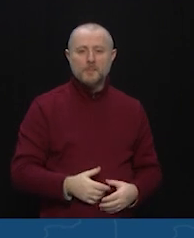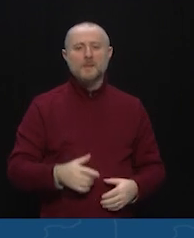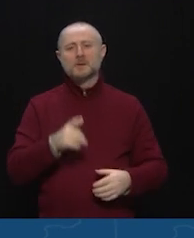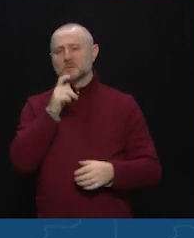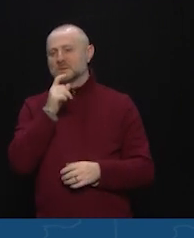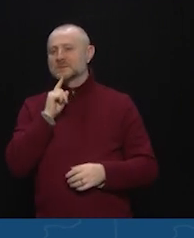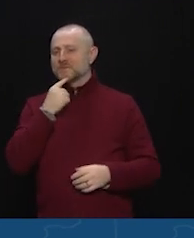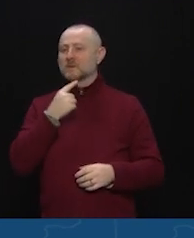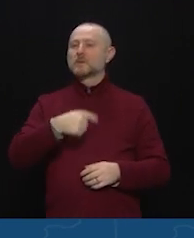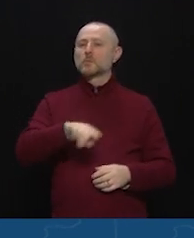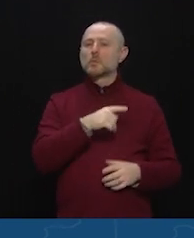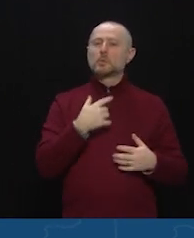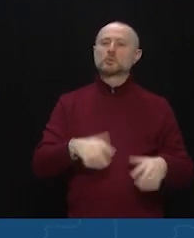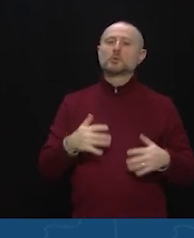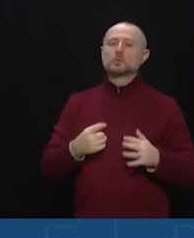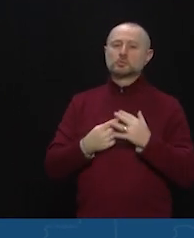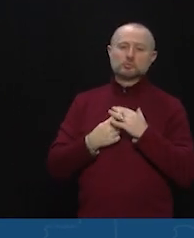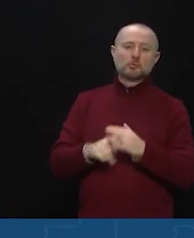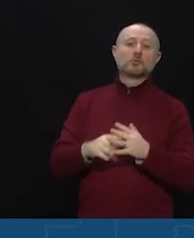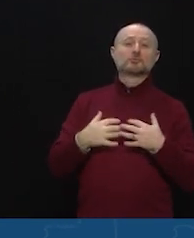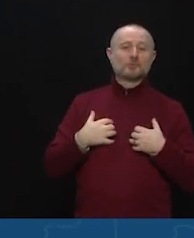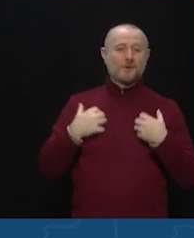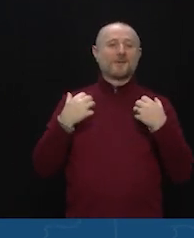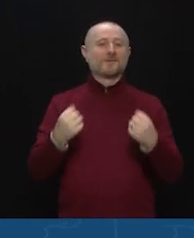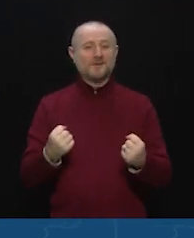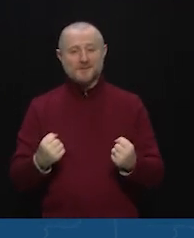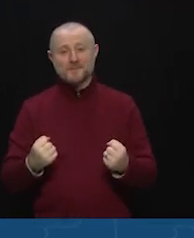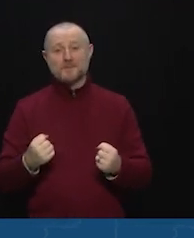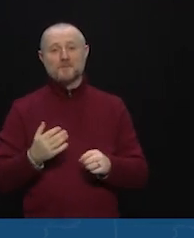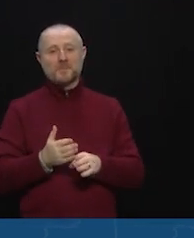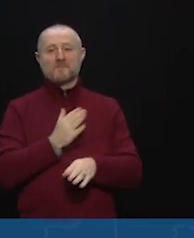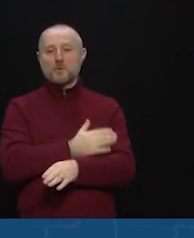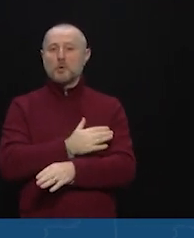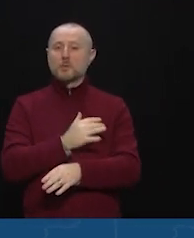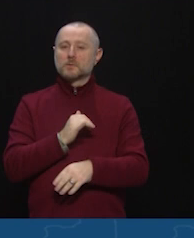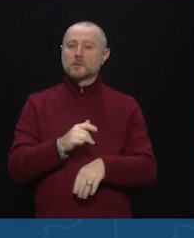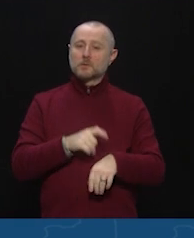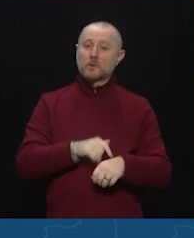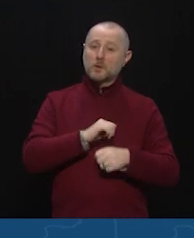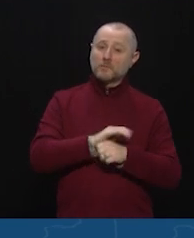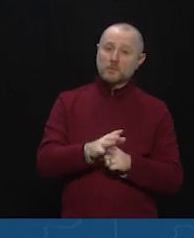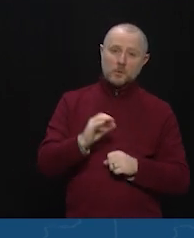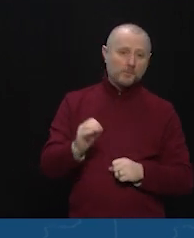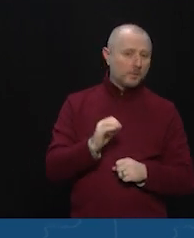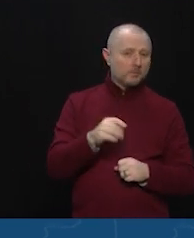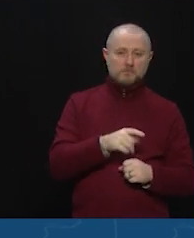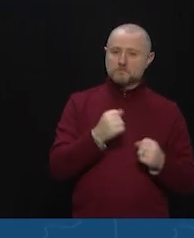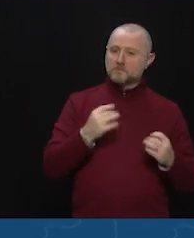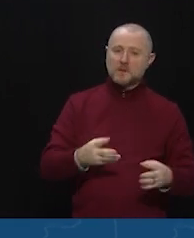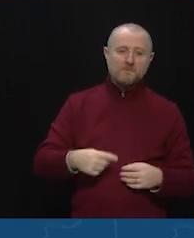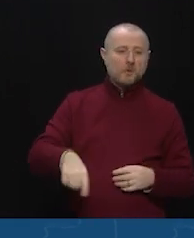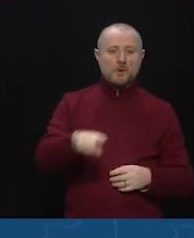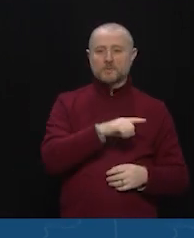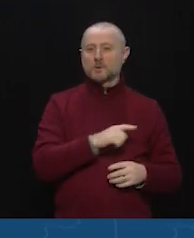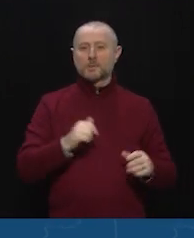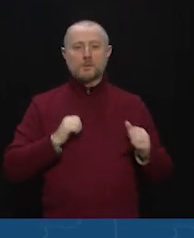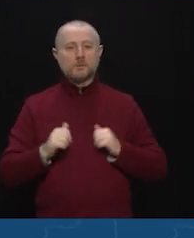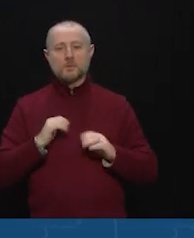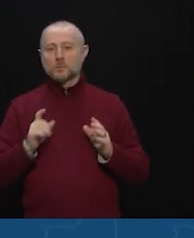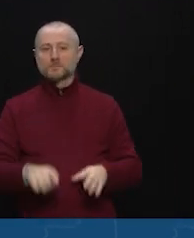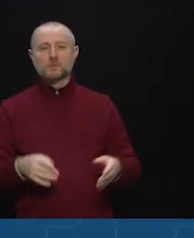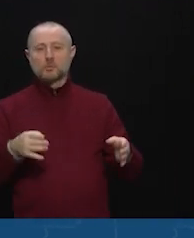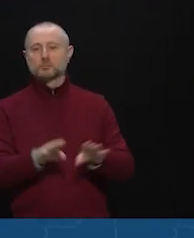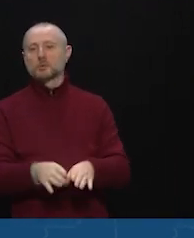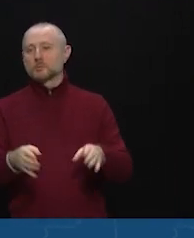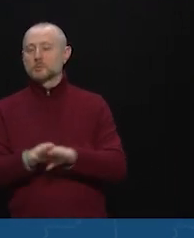to recover before Omicron, and then as you have all seen, a lot of these performance venues had to shut down again,